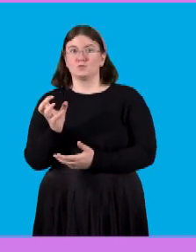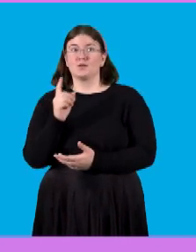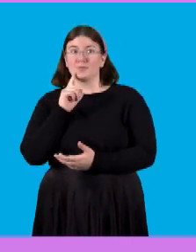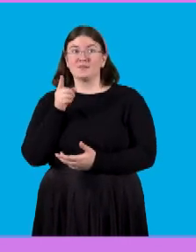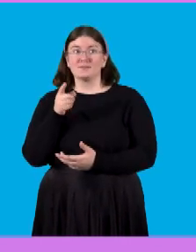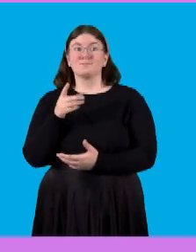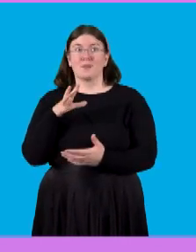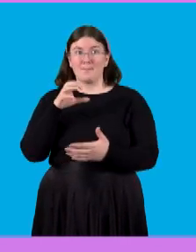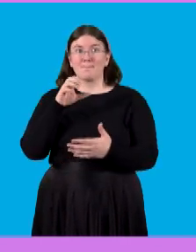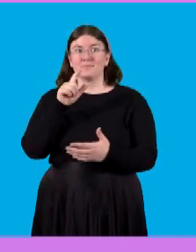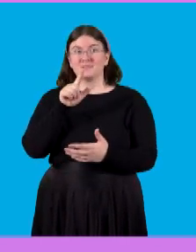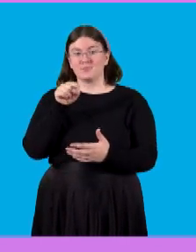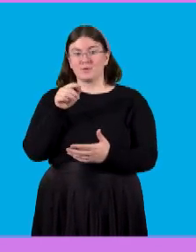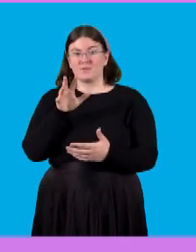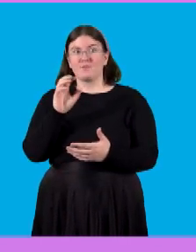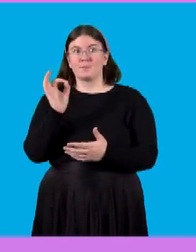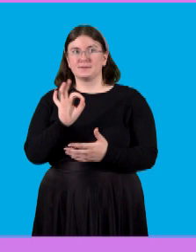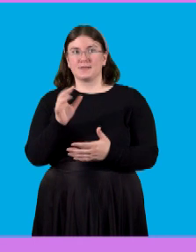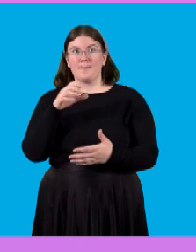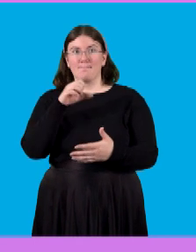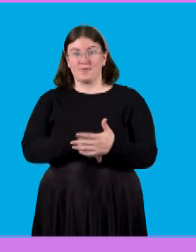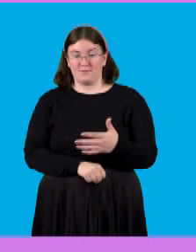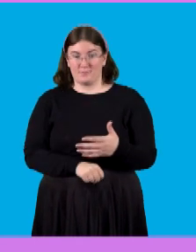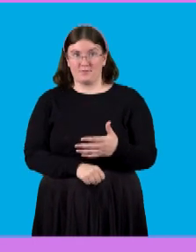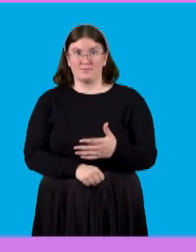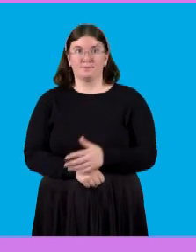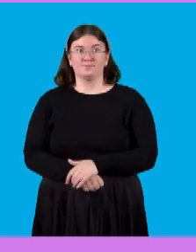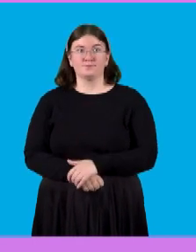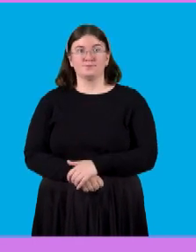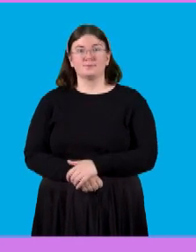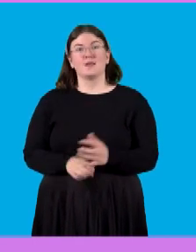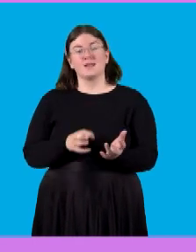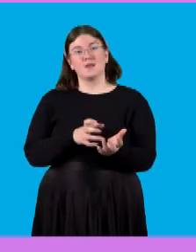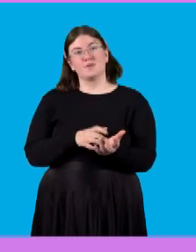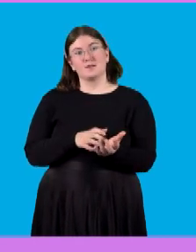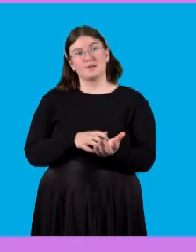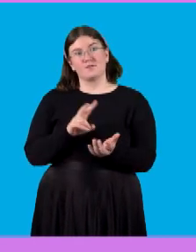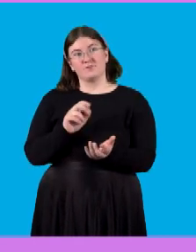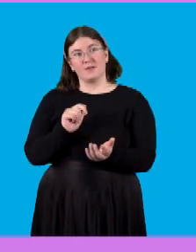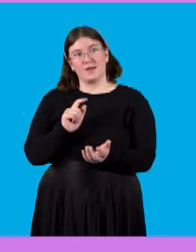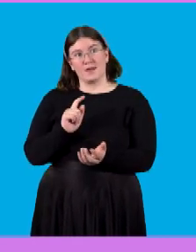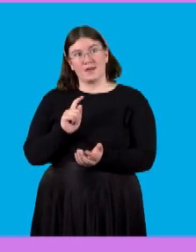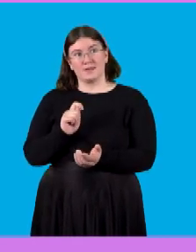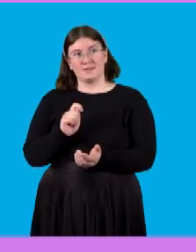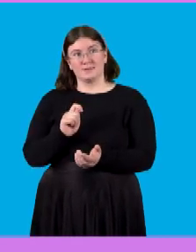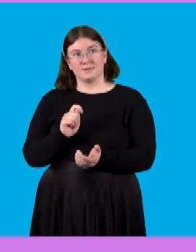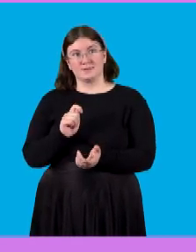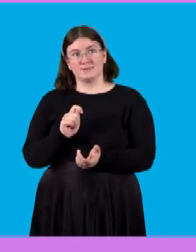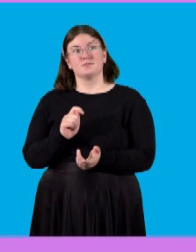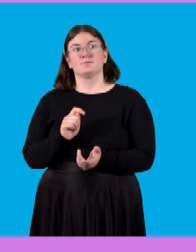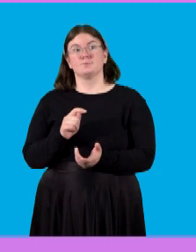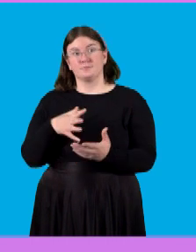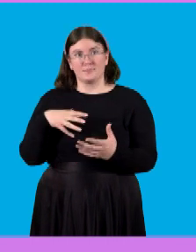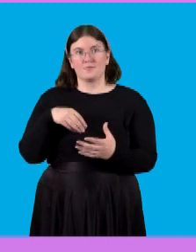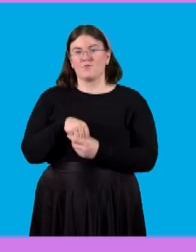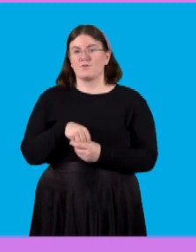amount that Mr. De Beer will pay for a bucket of tennis balls. Right, so VAT inclusive amount.